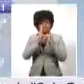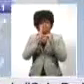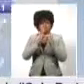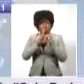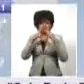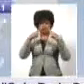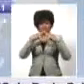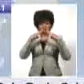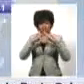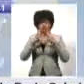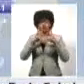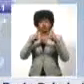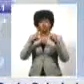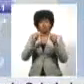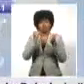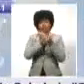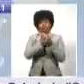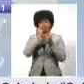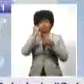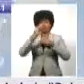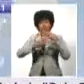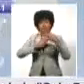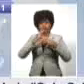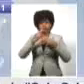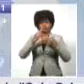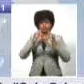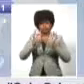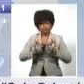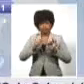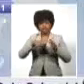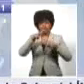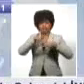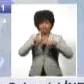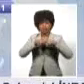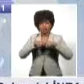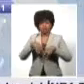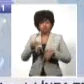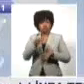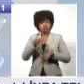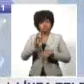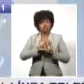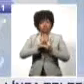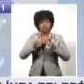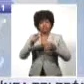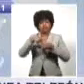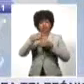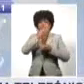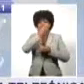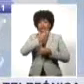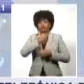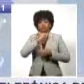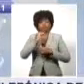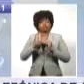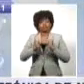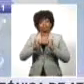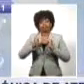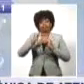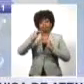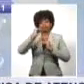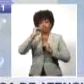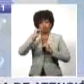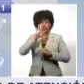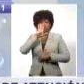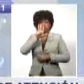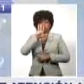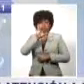Notwithstanding the confirmations reported in Havana, the special municipality of the Isle of Youth stands with